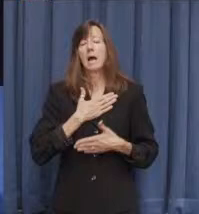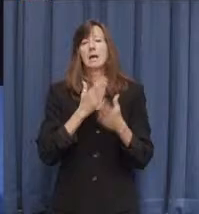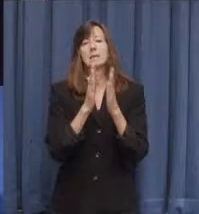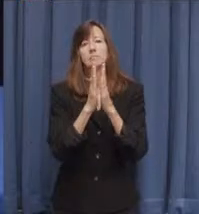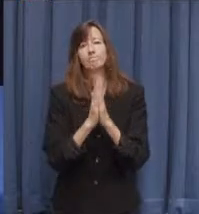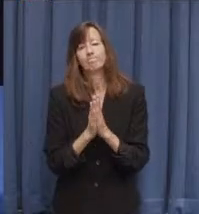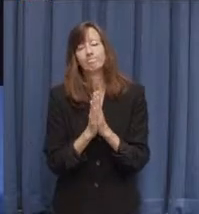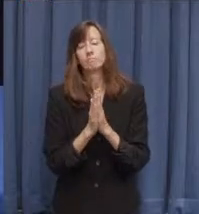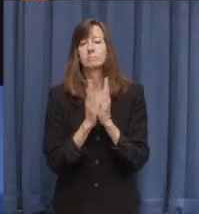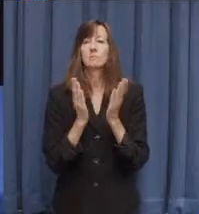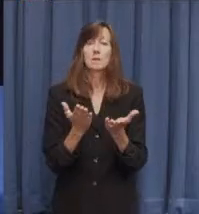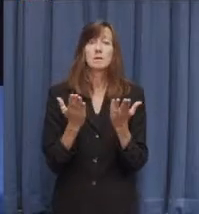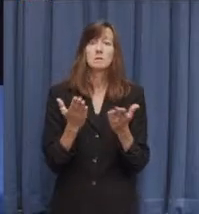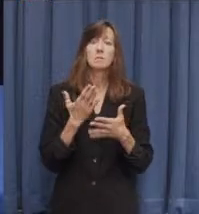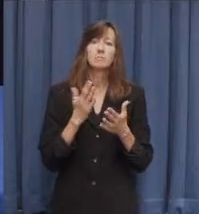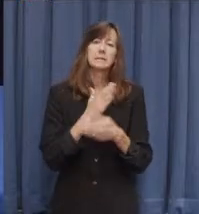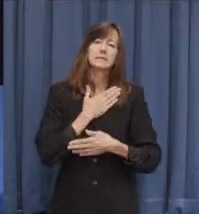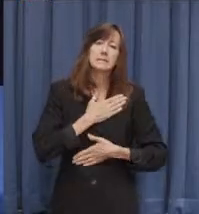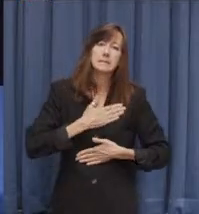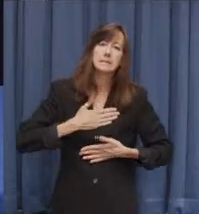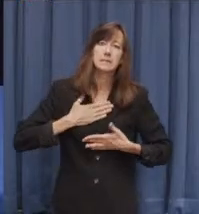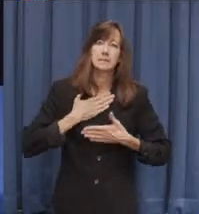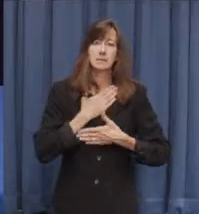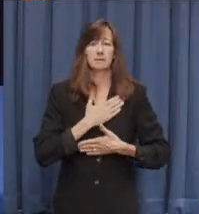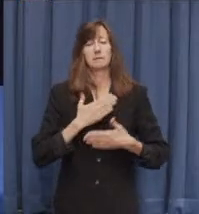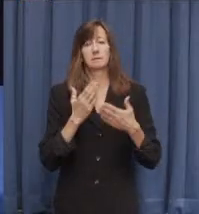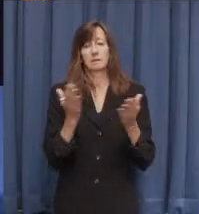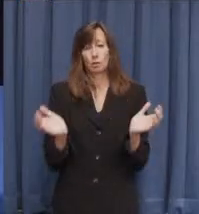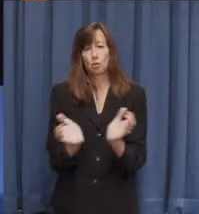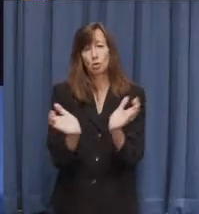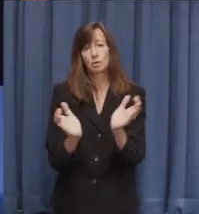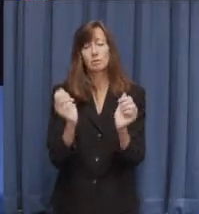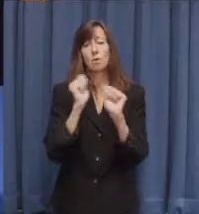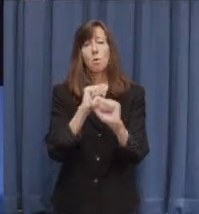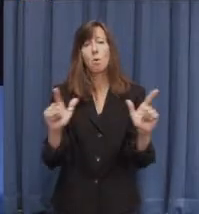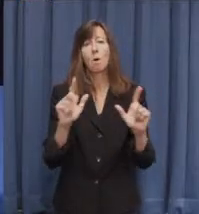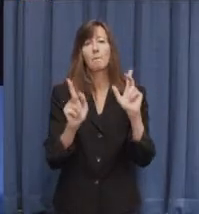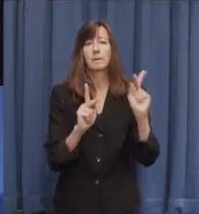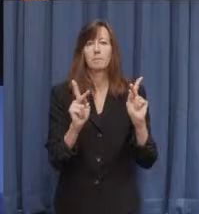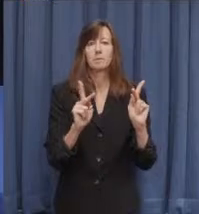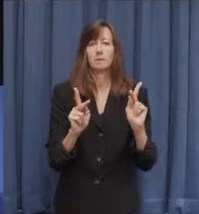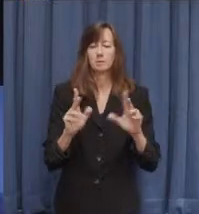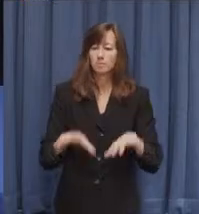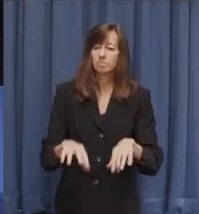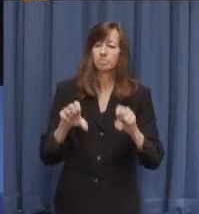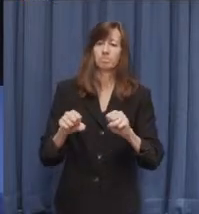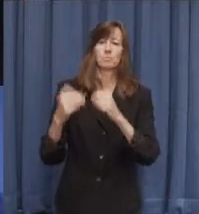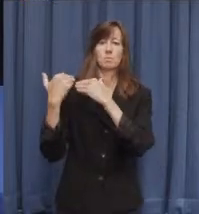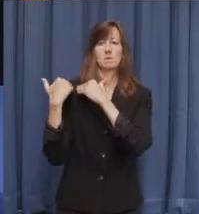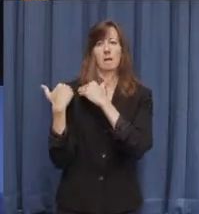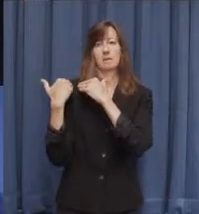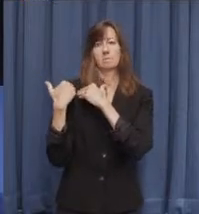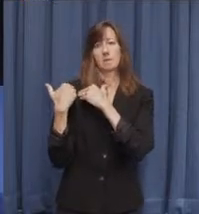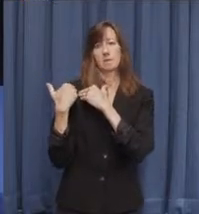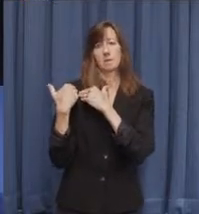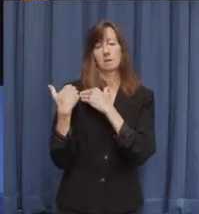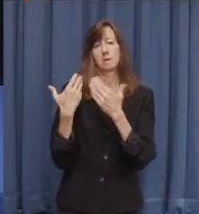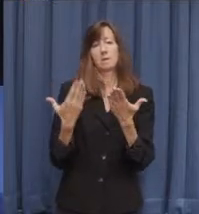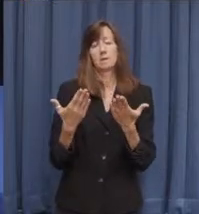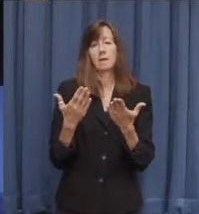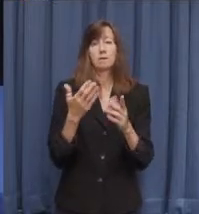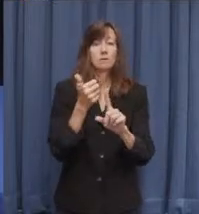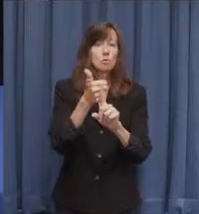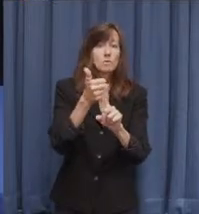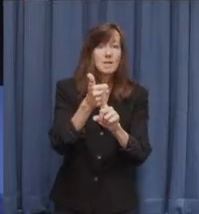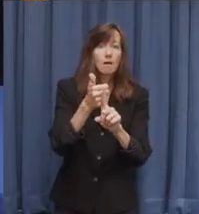communicate with, please encourage everyone to continue to do their part, whether that's you as an individual wearing masks and maintaining